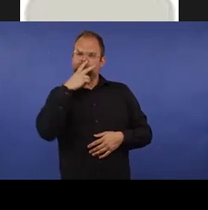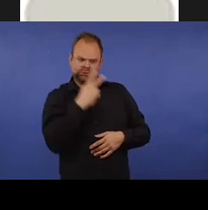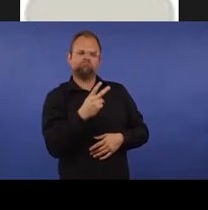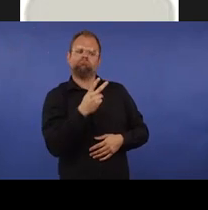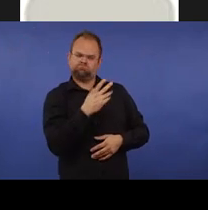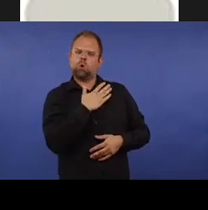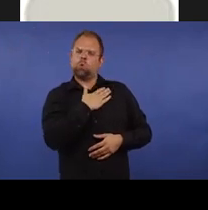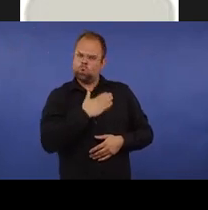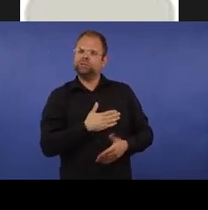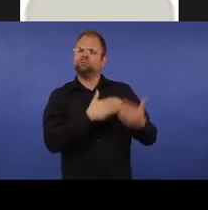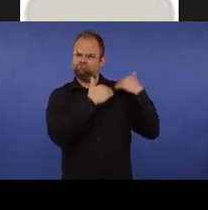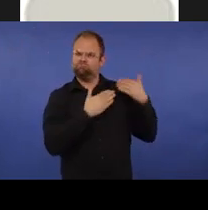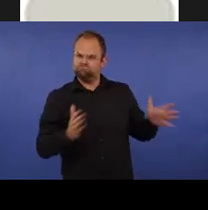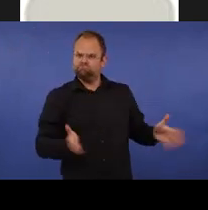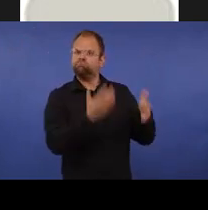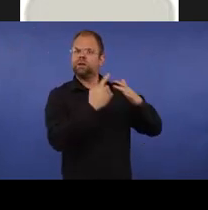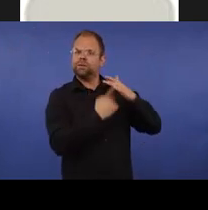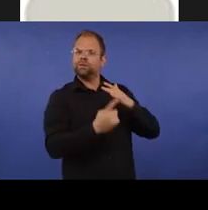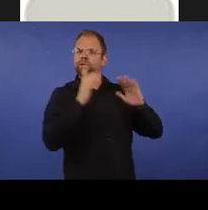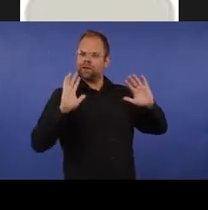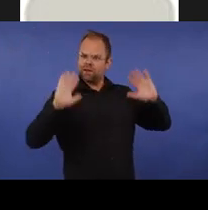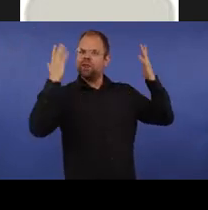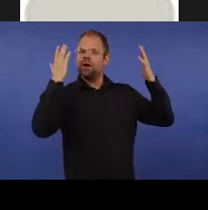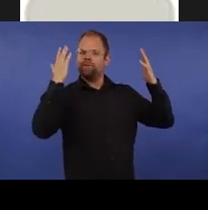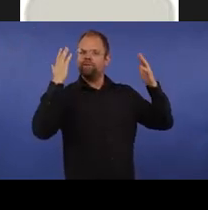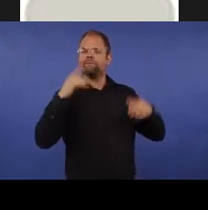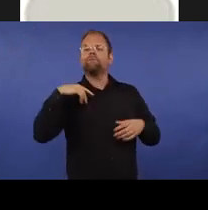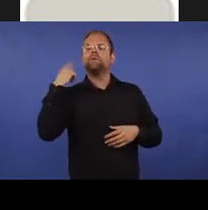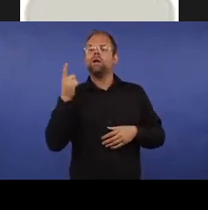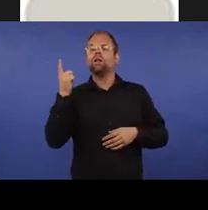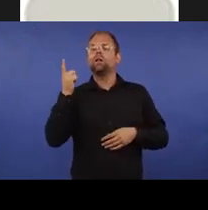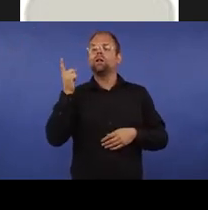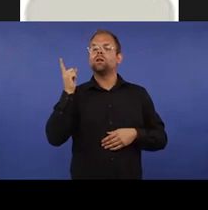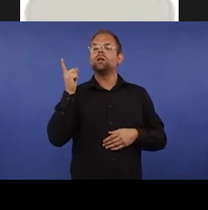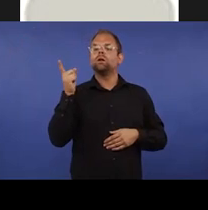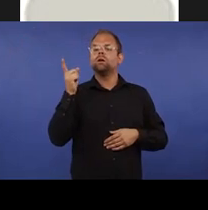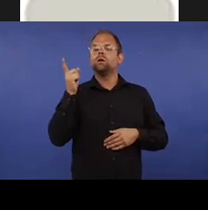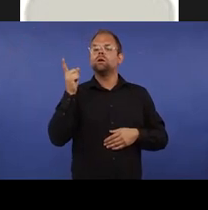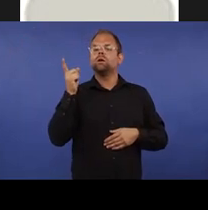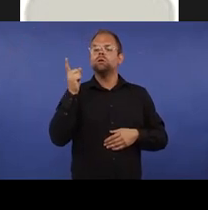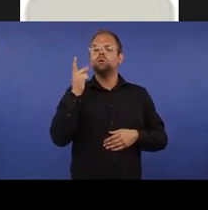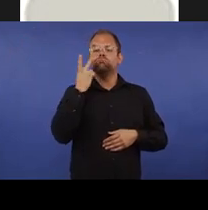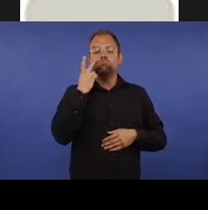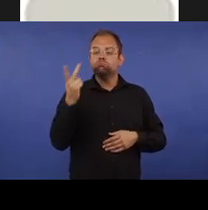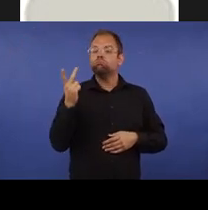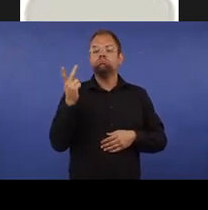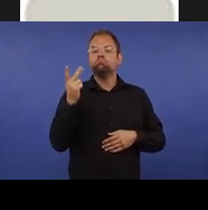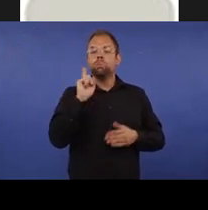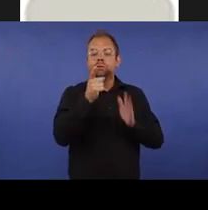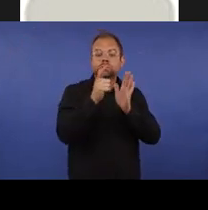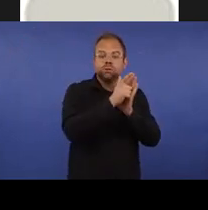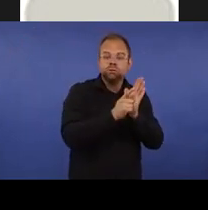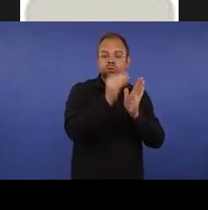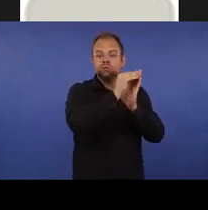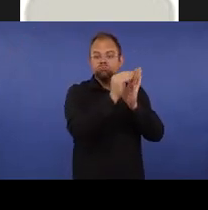to be included within the community, being respected as decision makers in subject matters of their interest. However, this has been